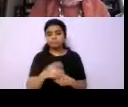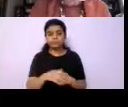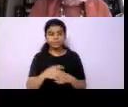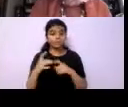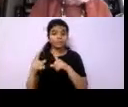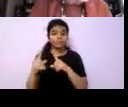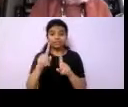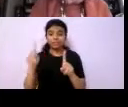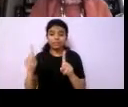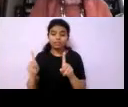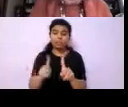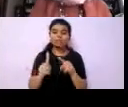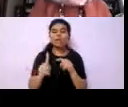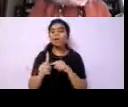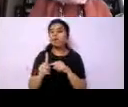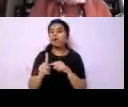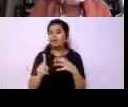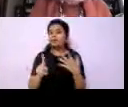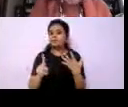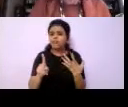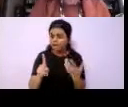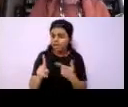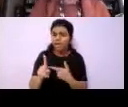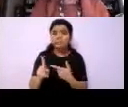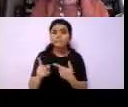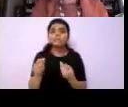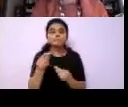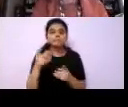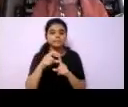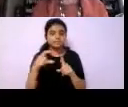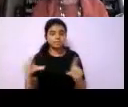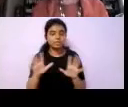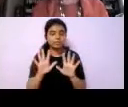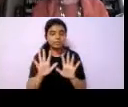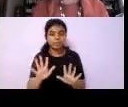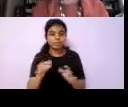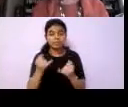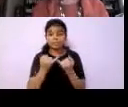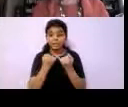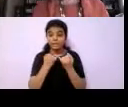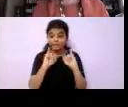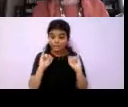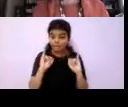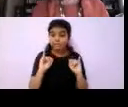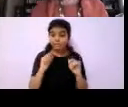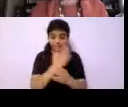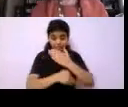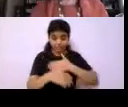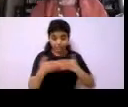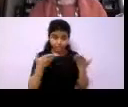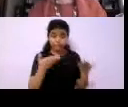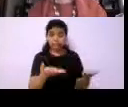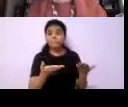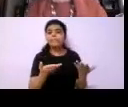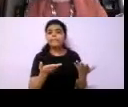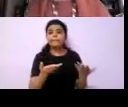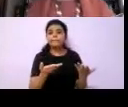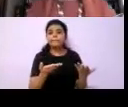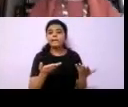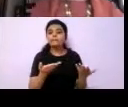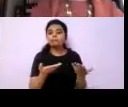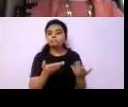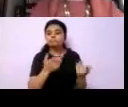caregivers. But there's a danger that the independence of disabled people may render the